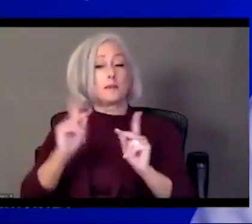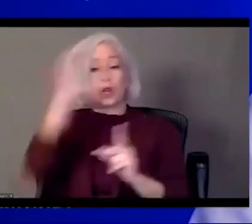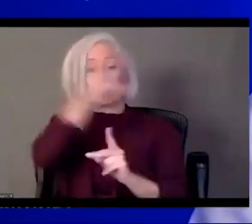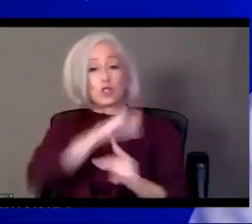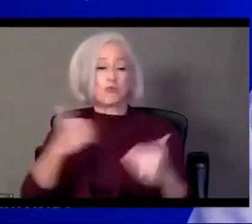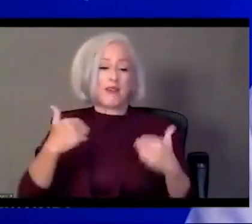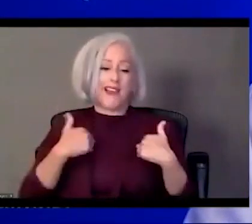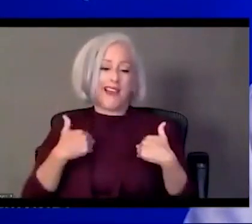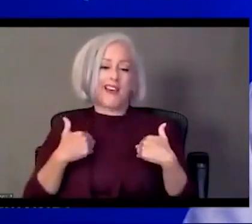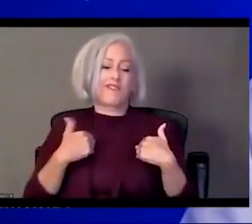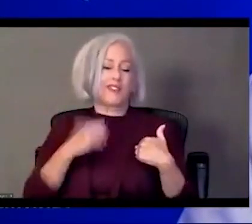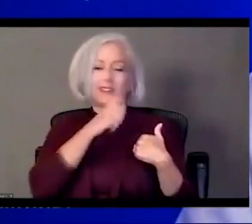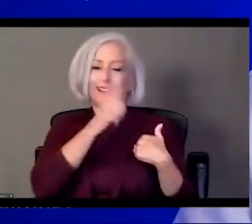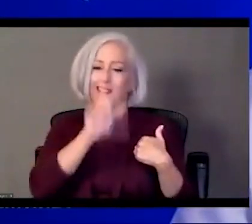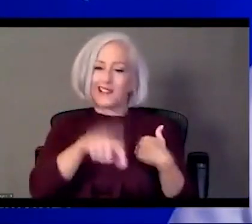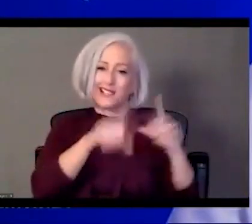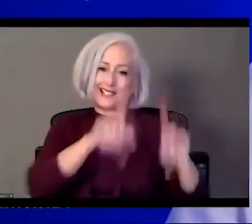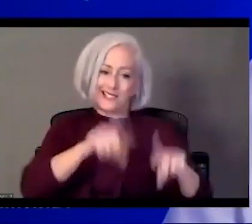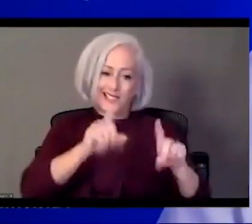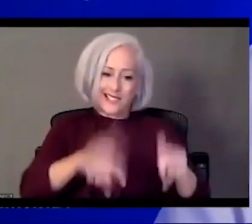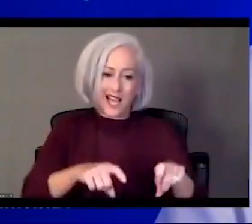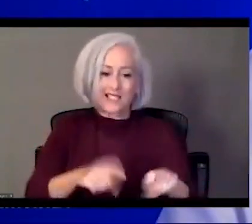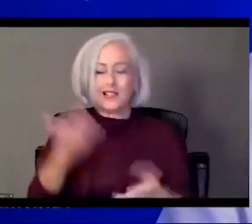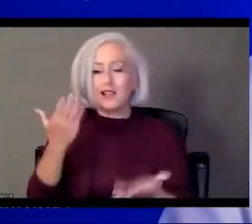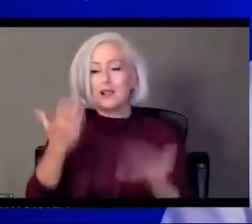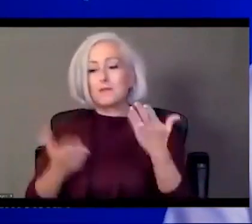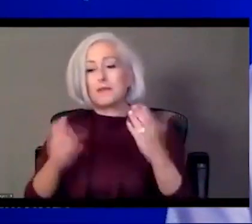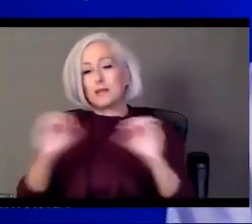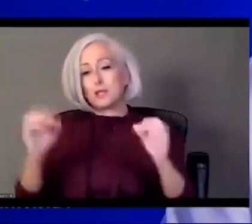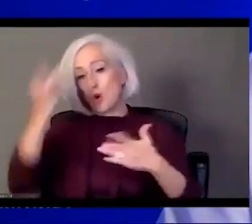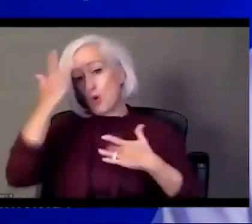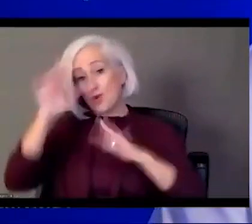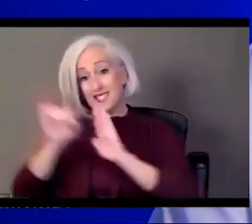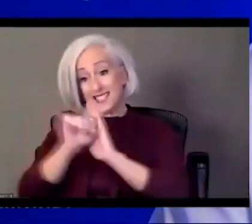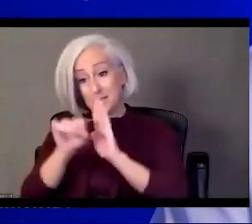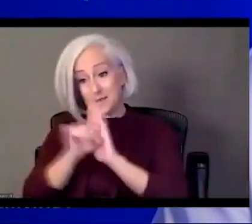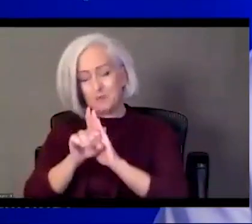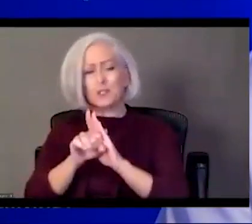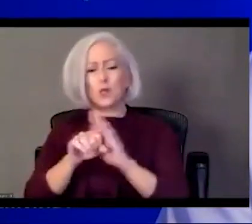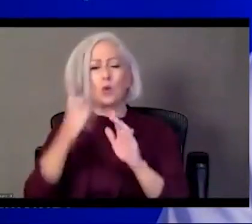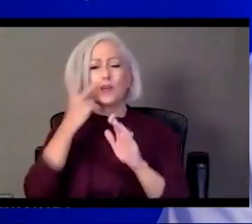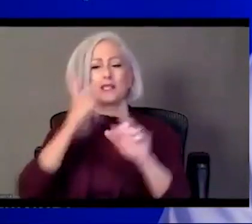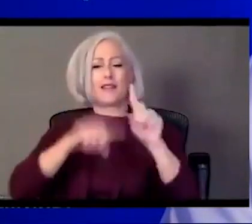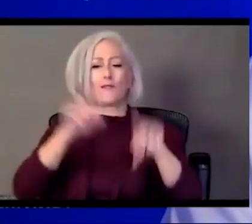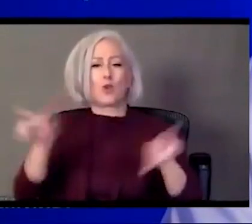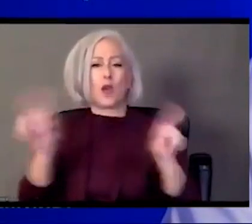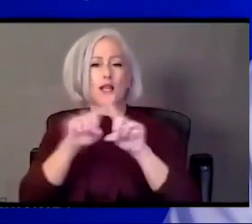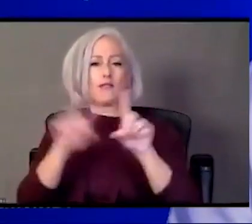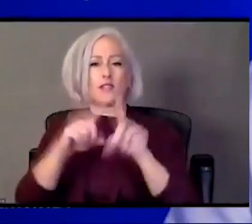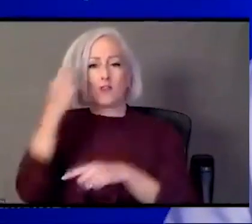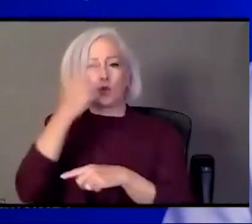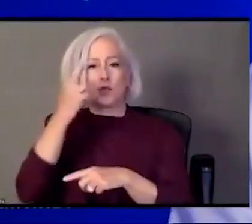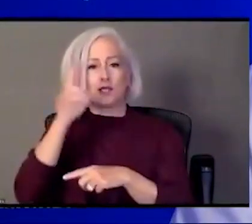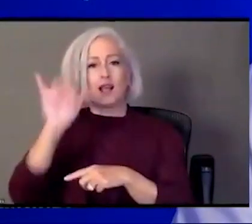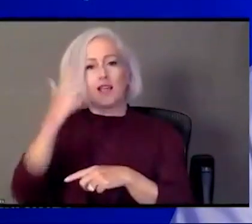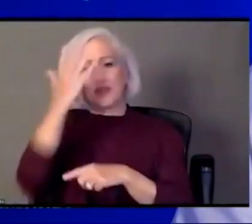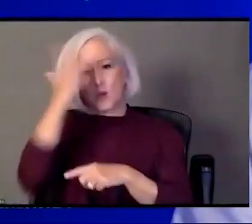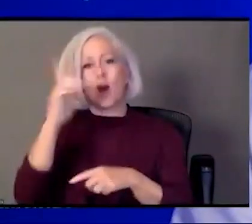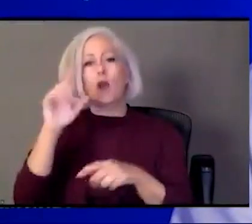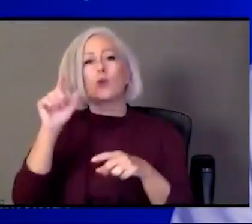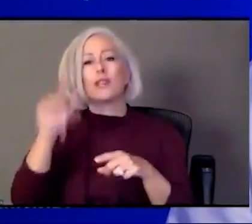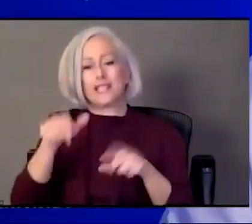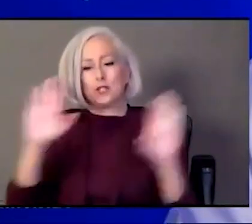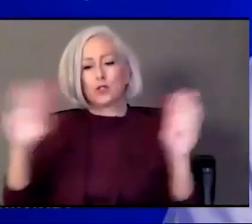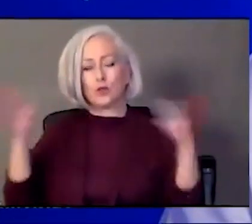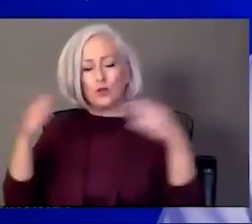may be asymptomatic. There are various reasons, and that is why I think we really need to use the hospitalizations, where people are actually coming in for